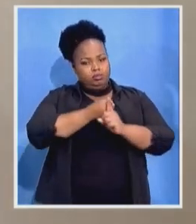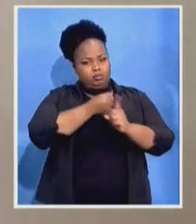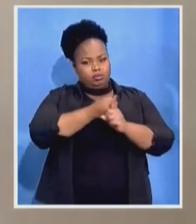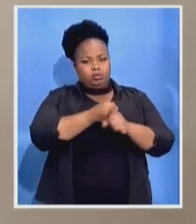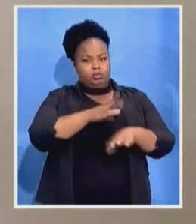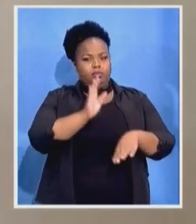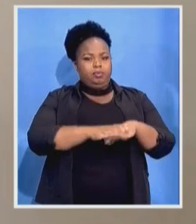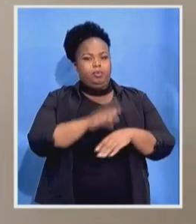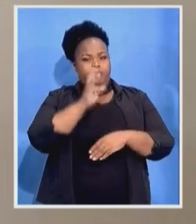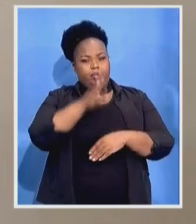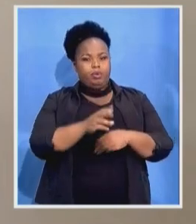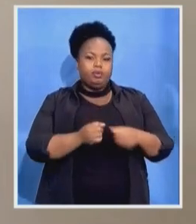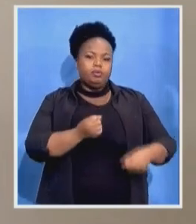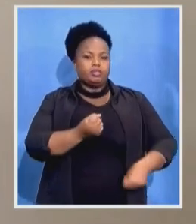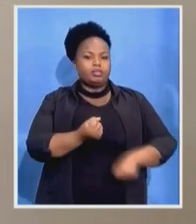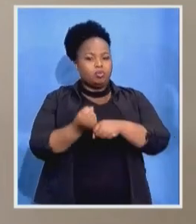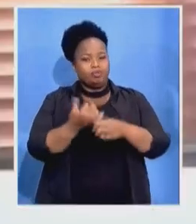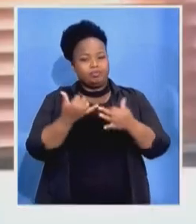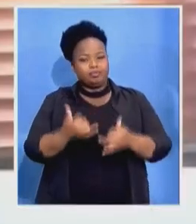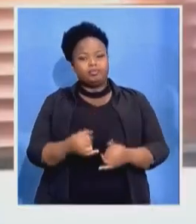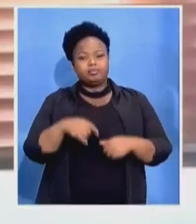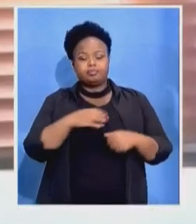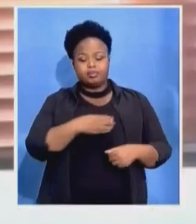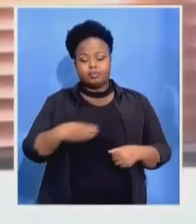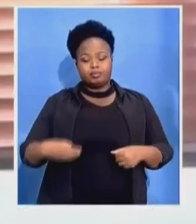by President Ramaphosa